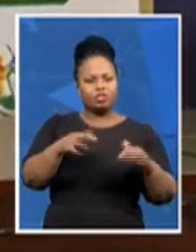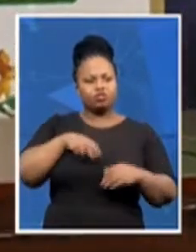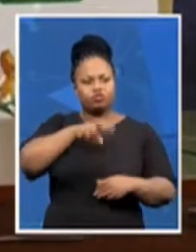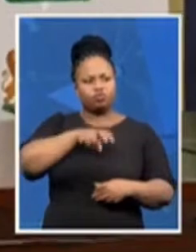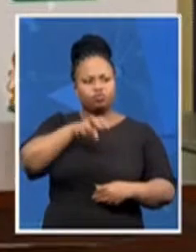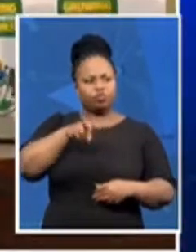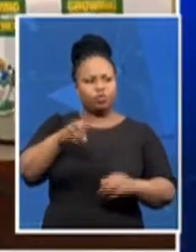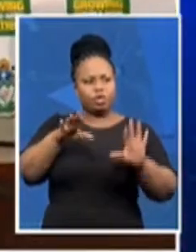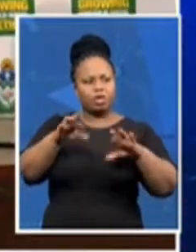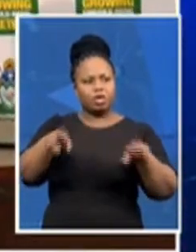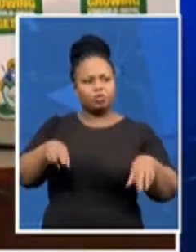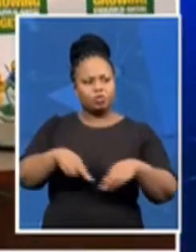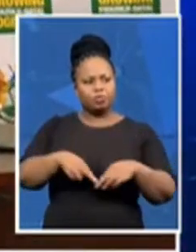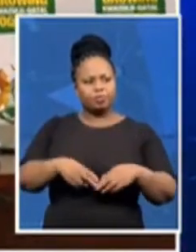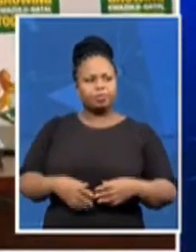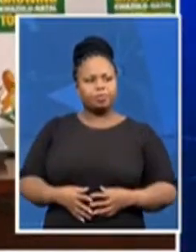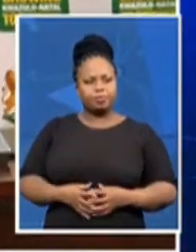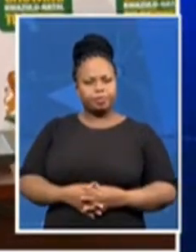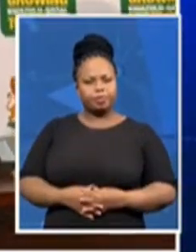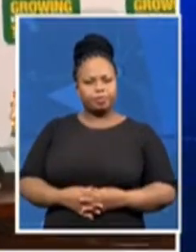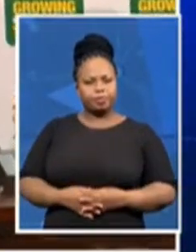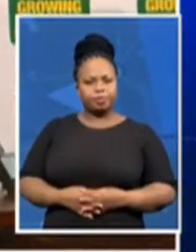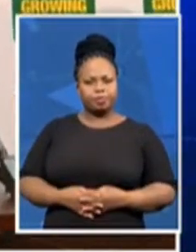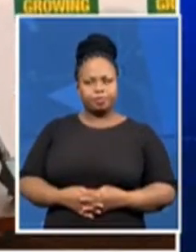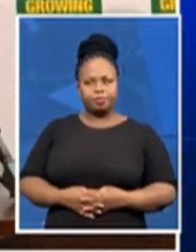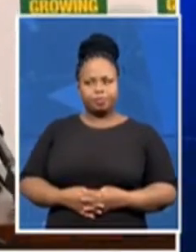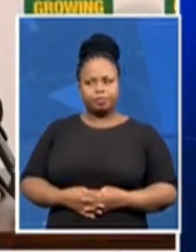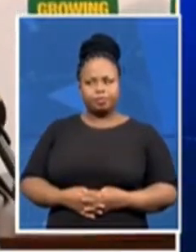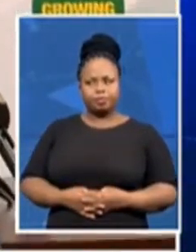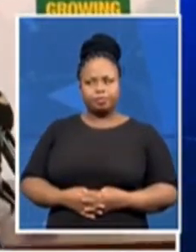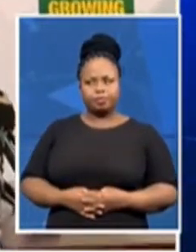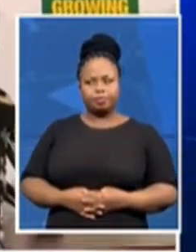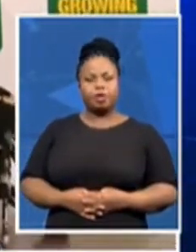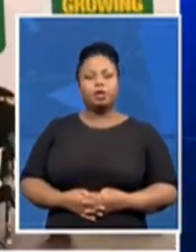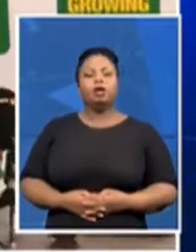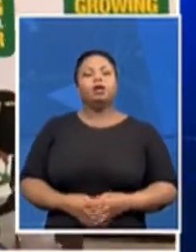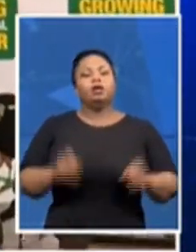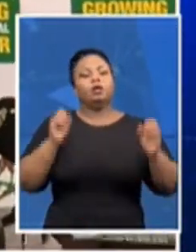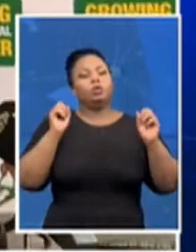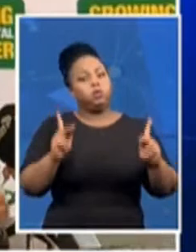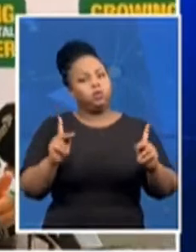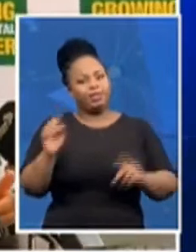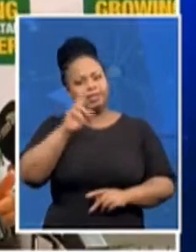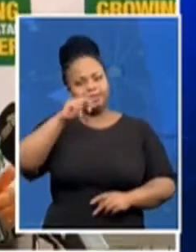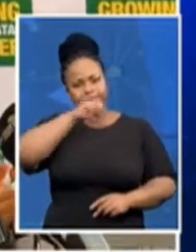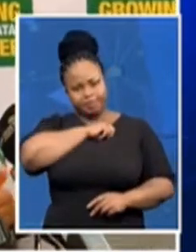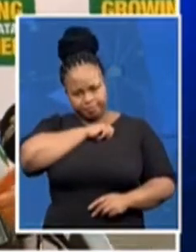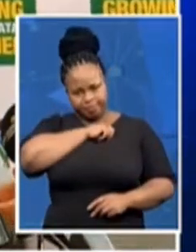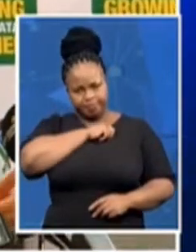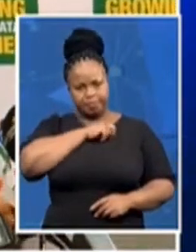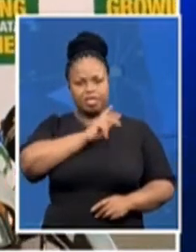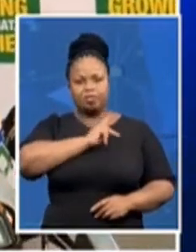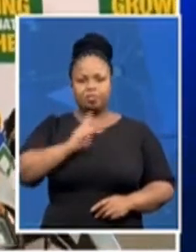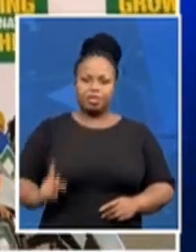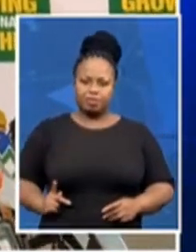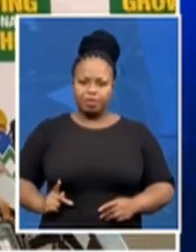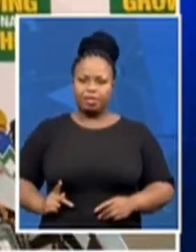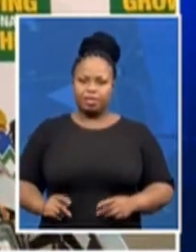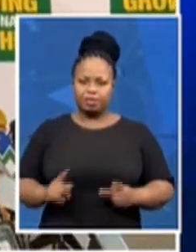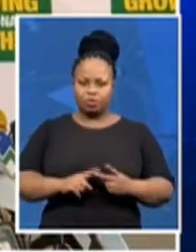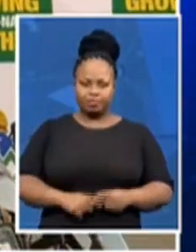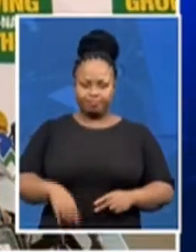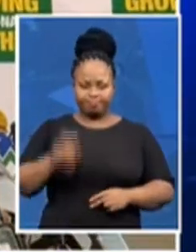Okay, thank you, colleagues. All right, the KwaZulu-Natal Premier, the Sihle Zikalala, giving us an update on the provincial government's efforts